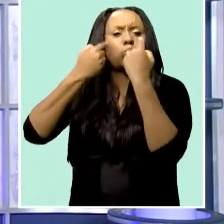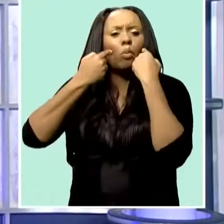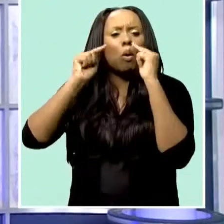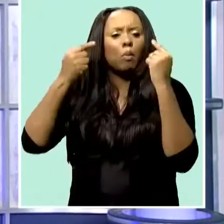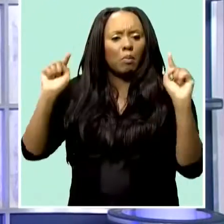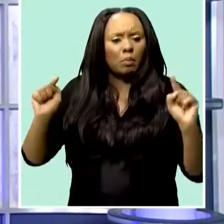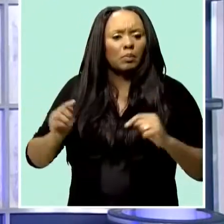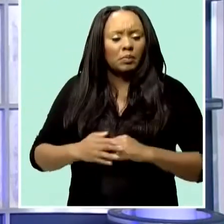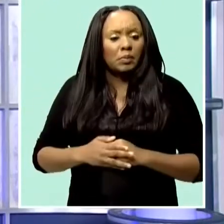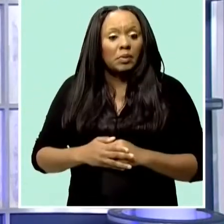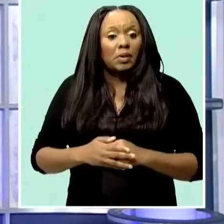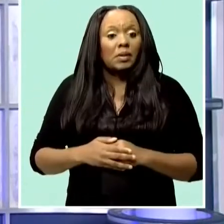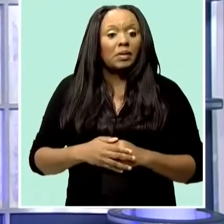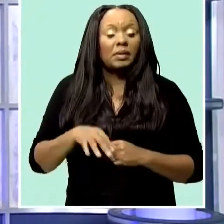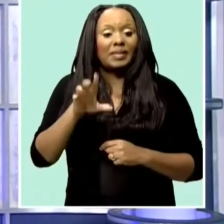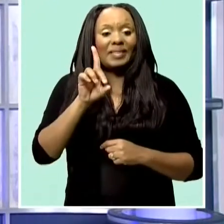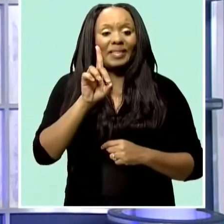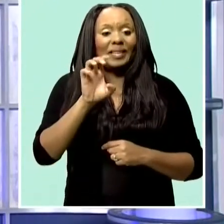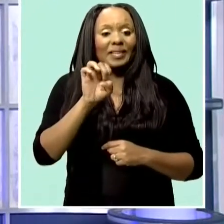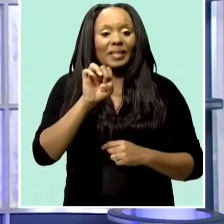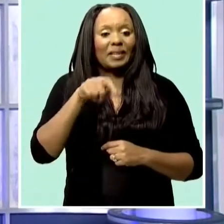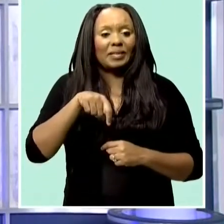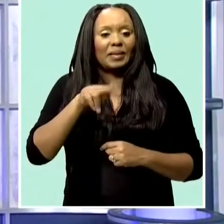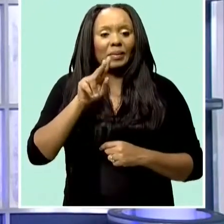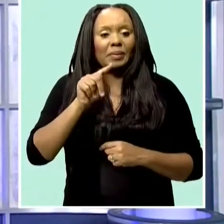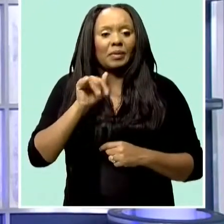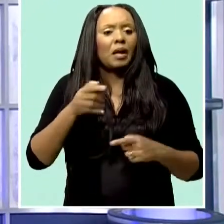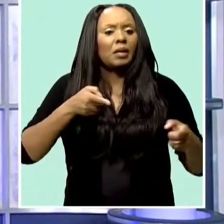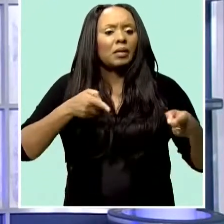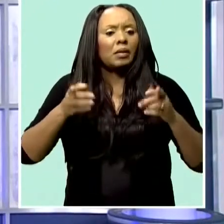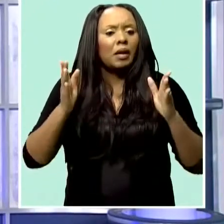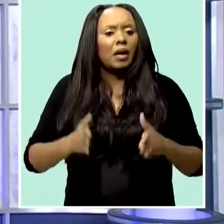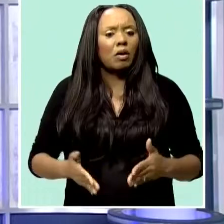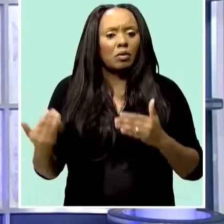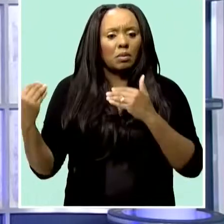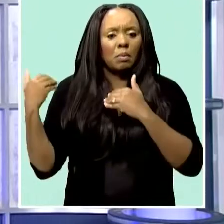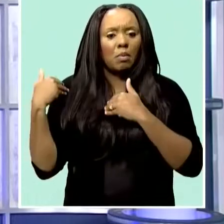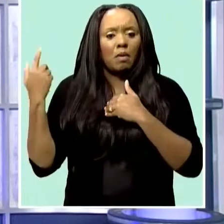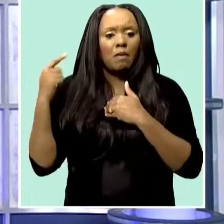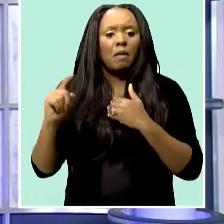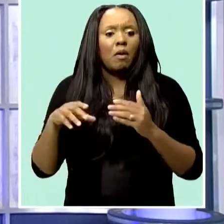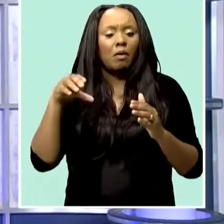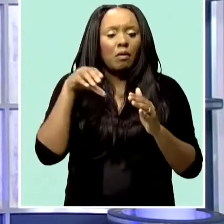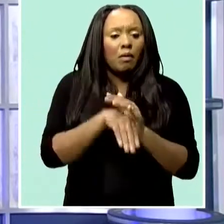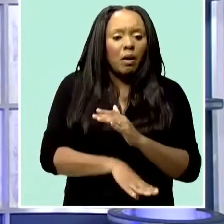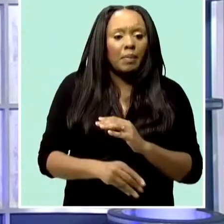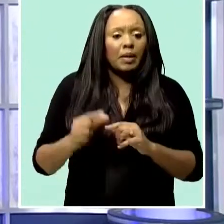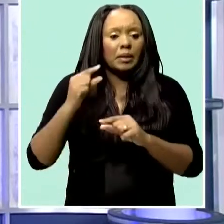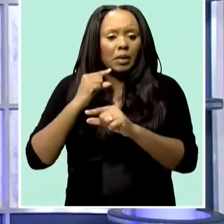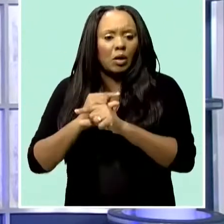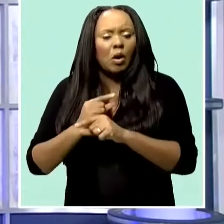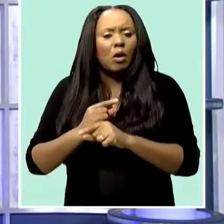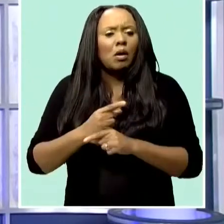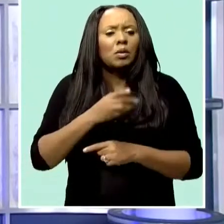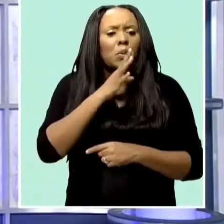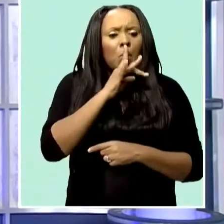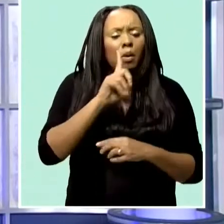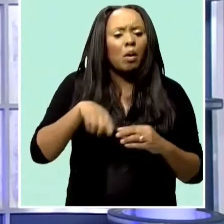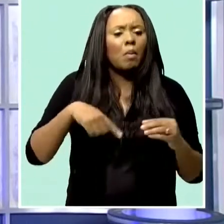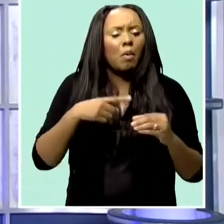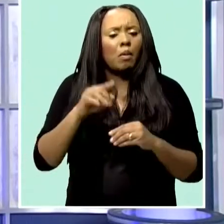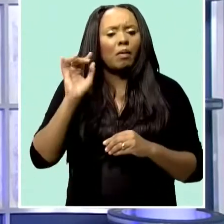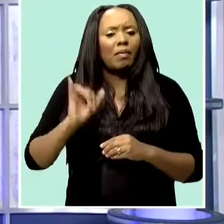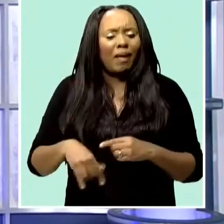The Deputy Executive Director of the Implementing Agency for Crime and Security, that's IMPACTS, Tanya Awo, spoke about the